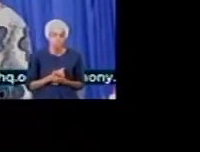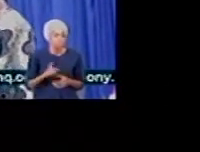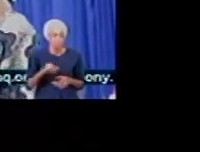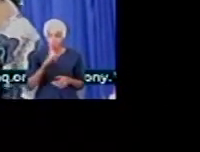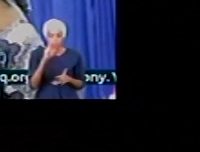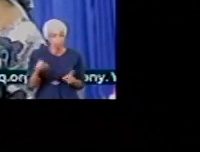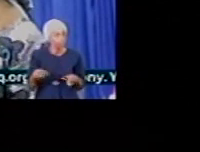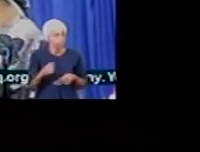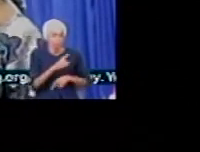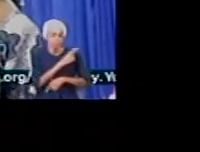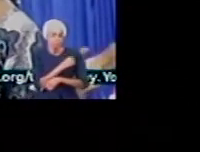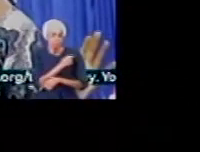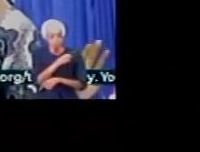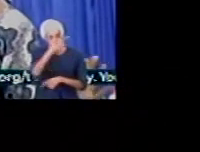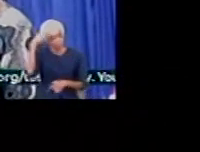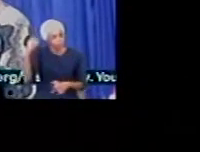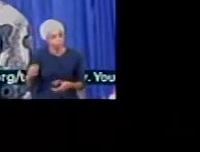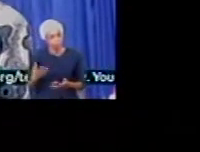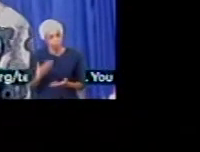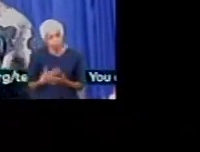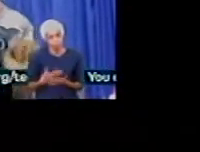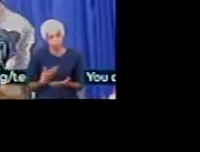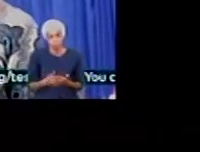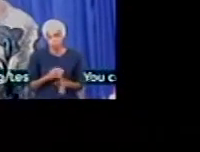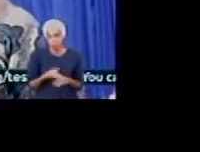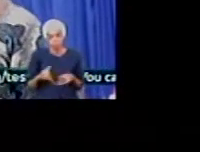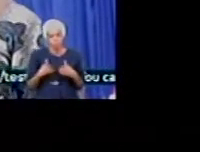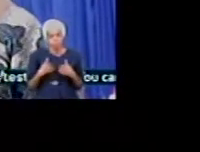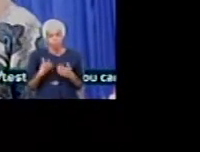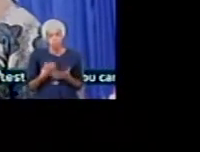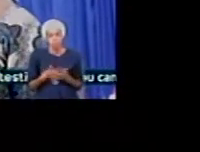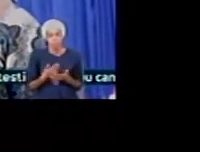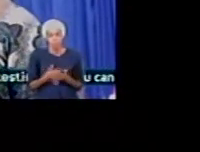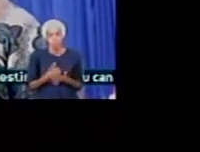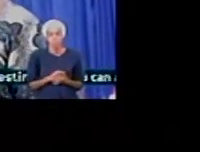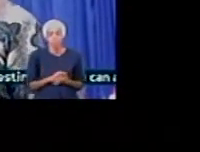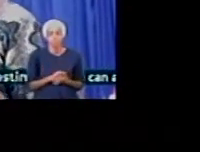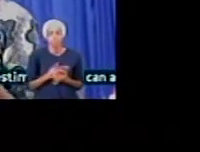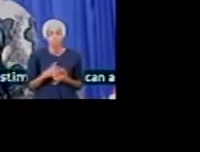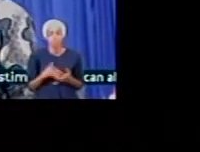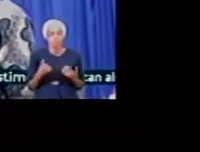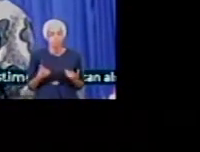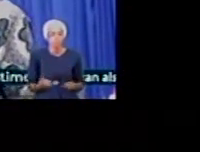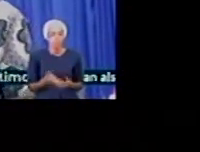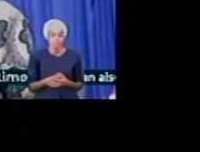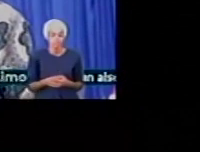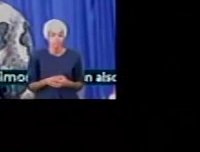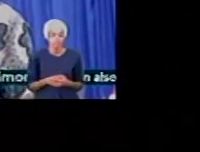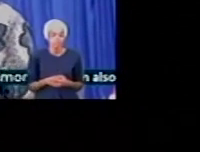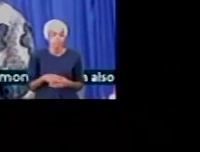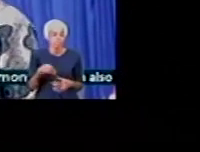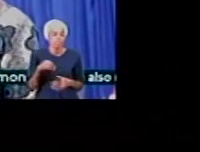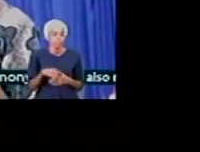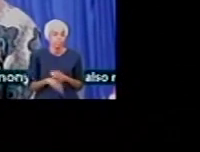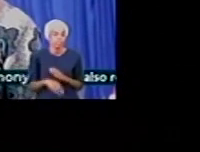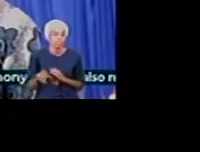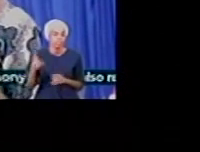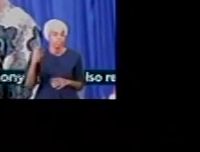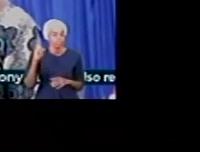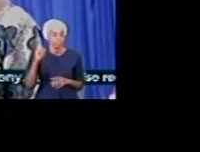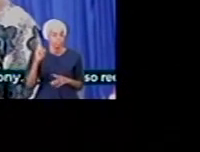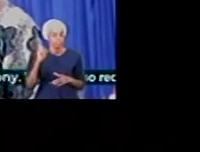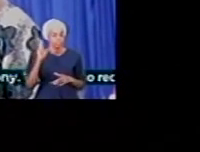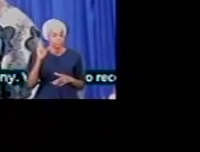2021 December during the miracle explosion in DLCC. I think that, God, I don't want to carry the sickness to 2023, that I should just